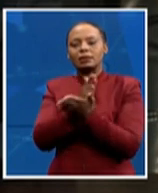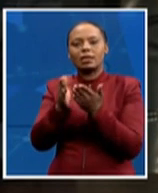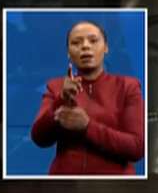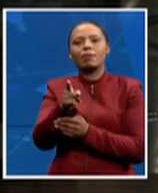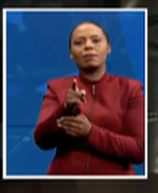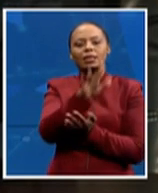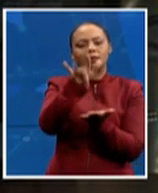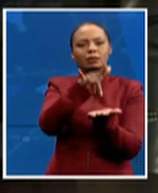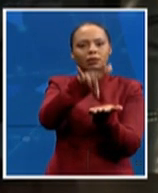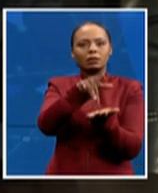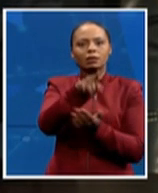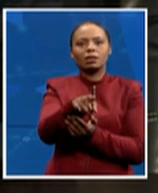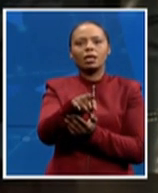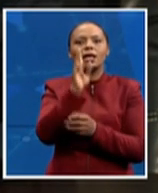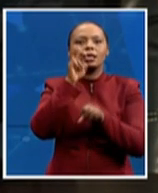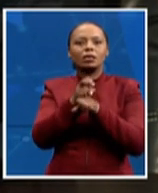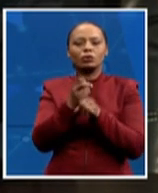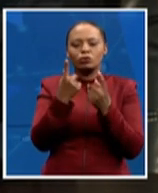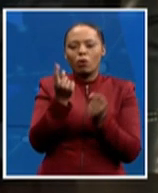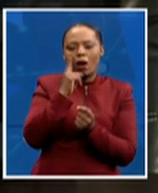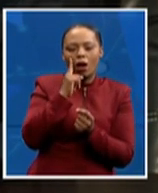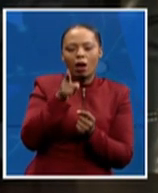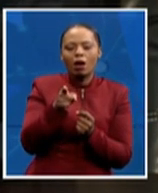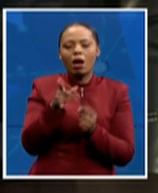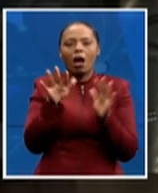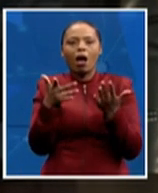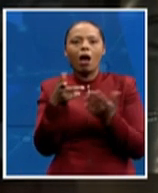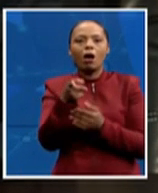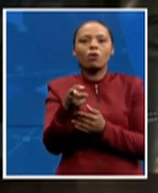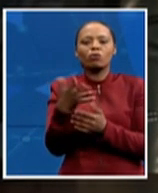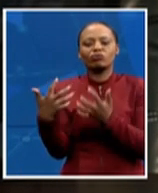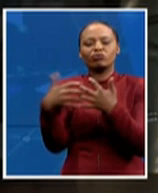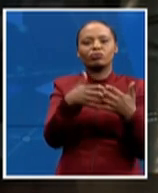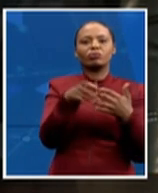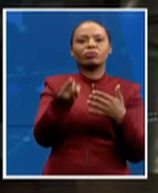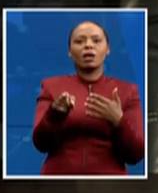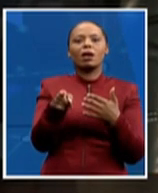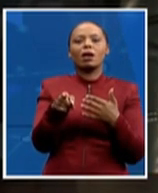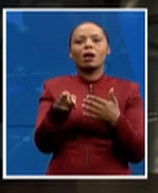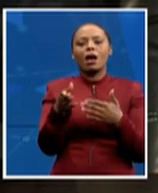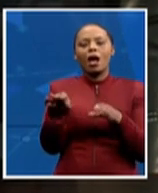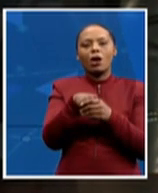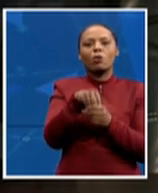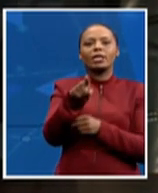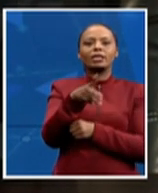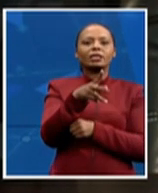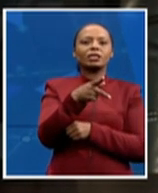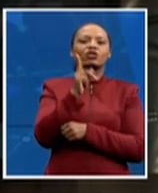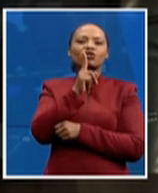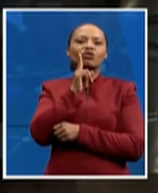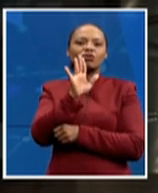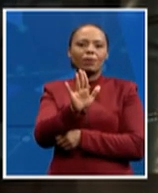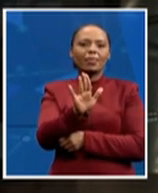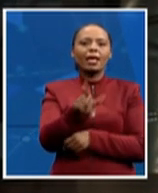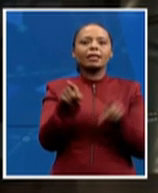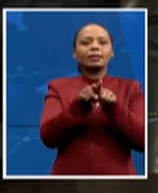existing site accordingly to accommodate teachers. We are also exploring the possibility of